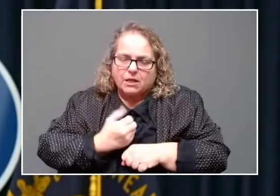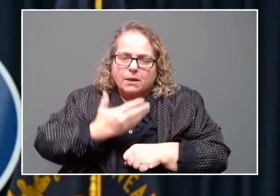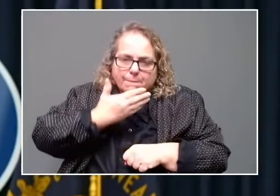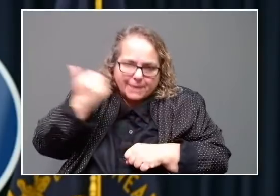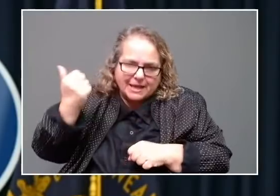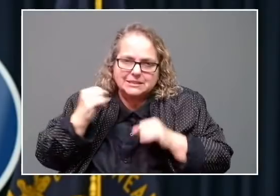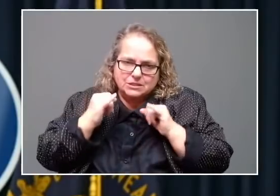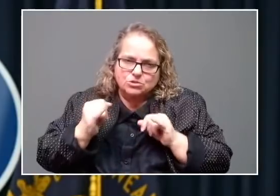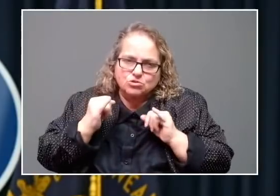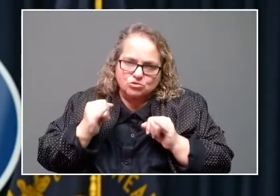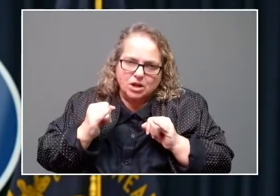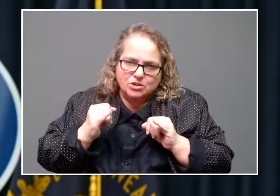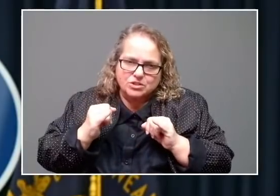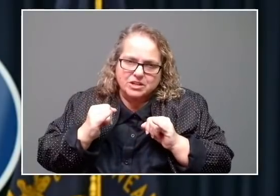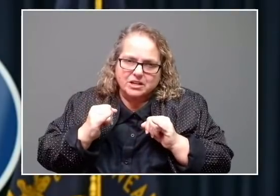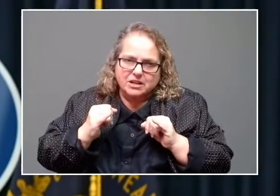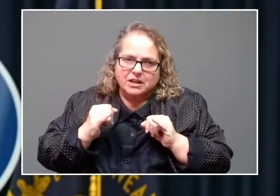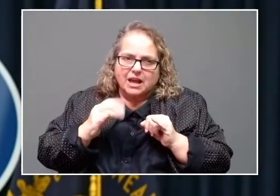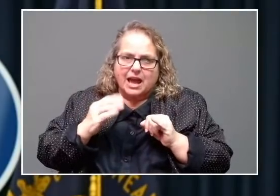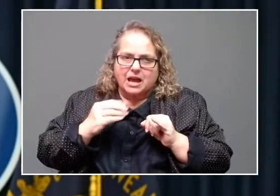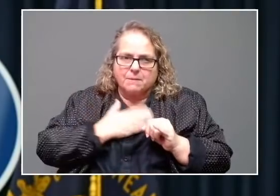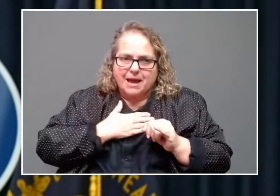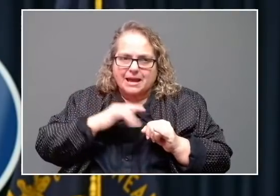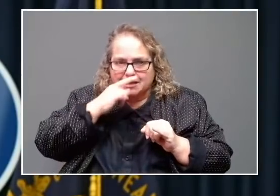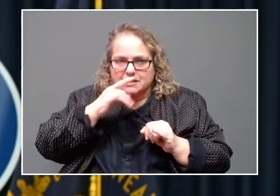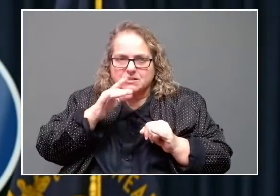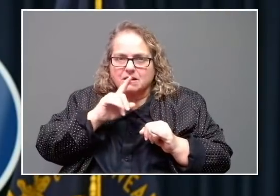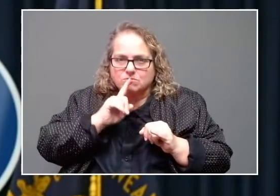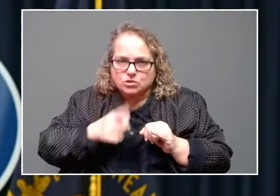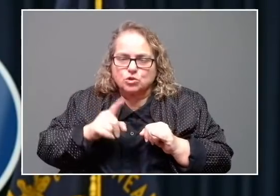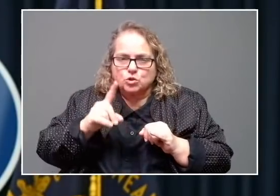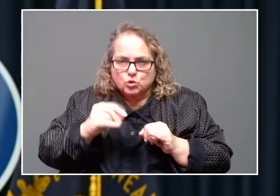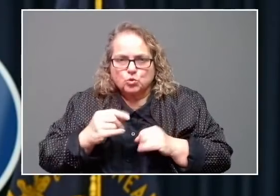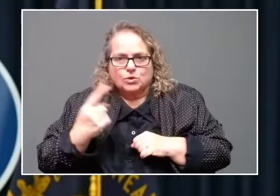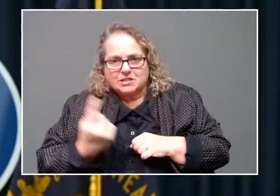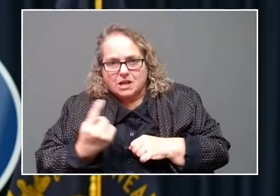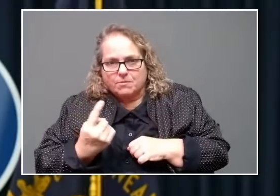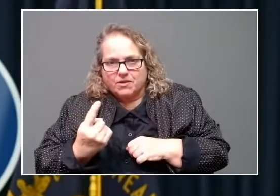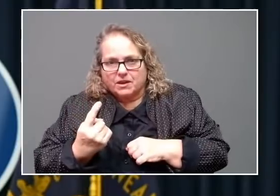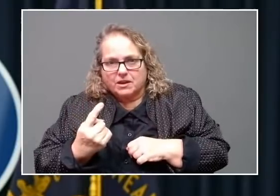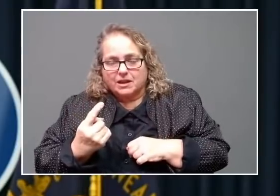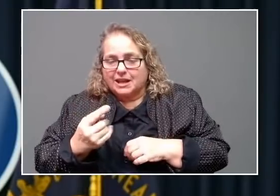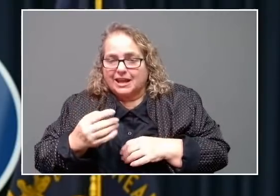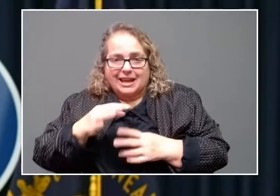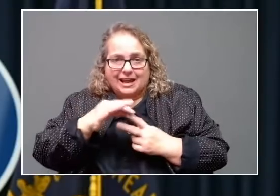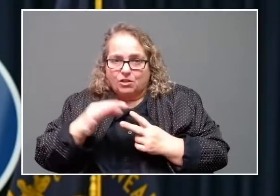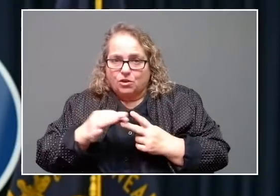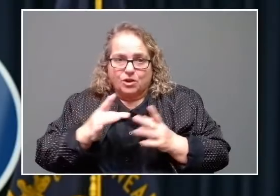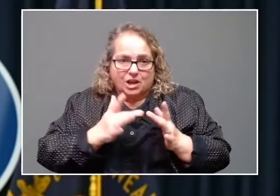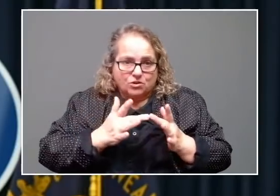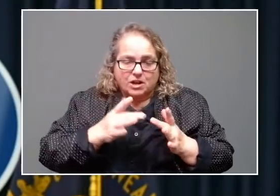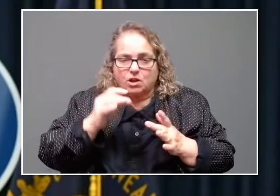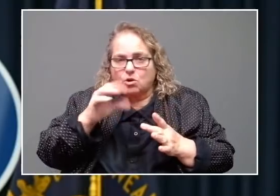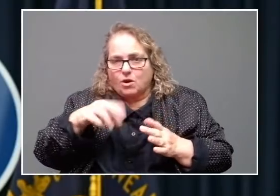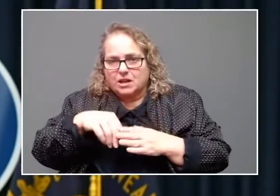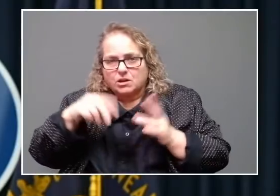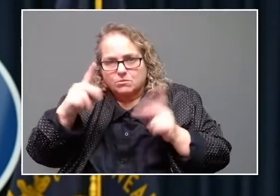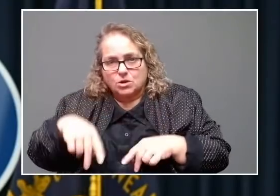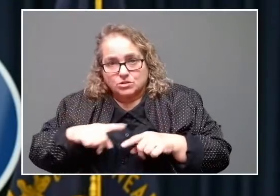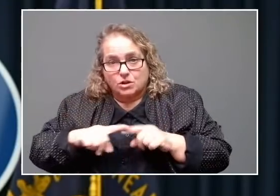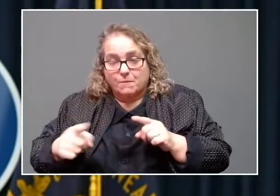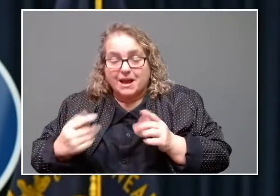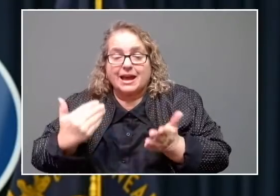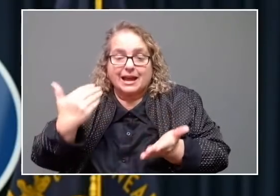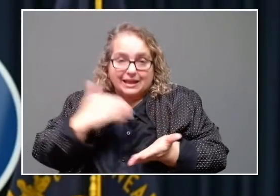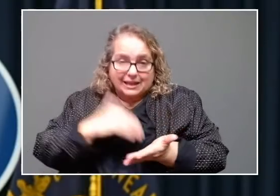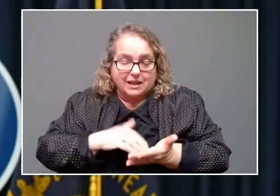my kids that they're actually doing something, whether that is remote or in person. But to go back to the beginning, I do not anticipate